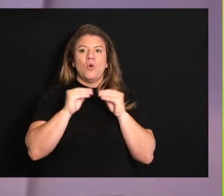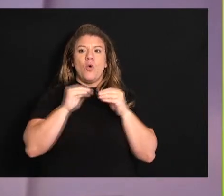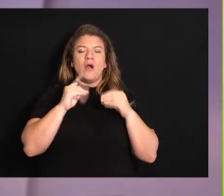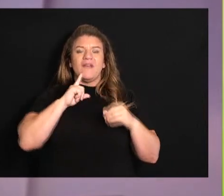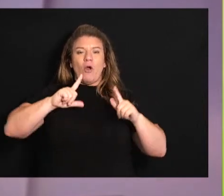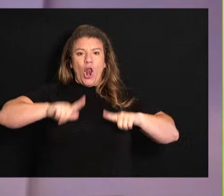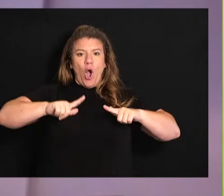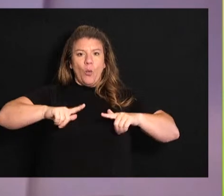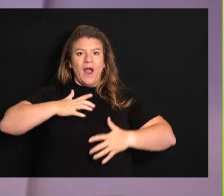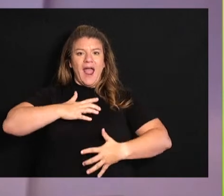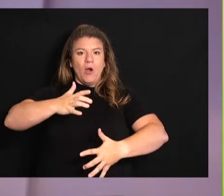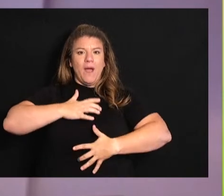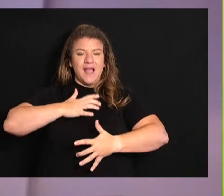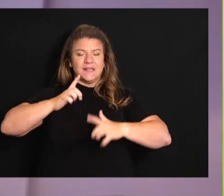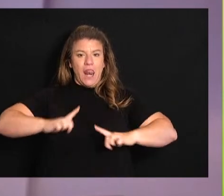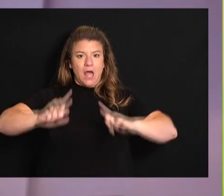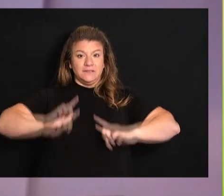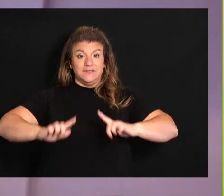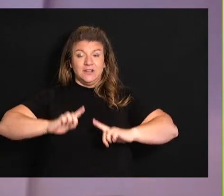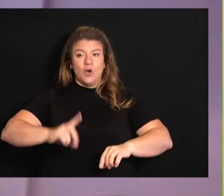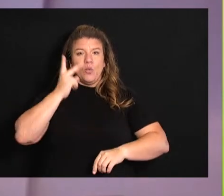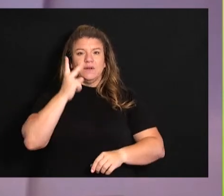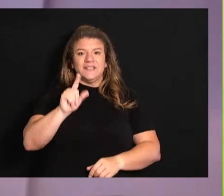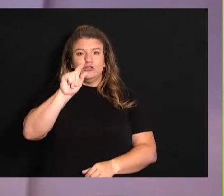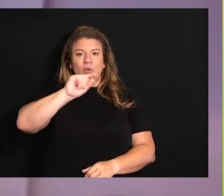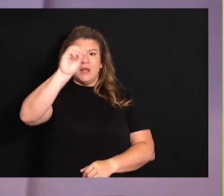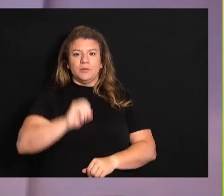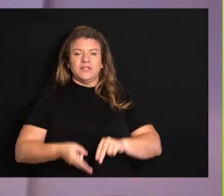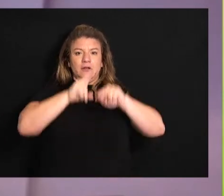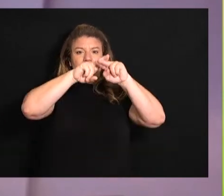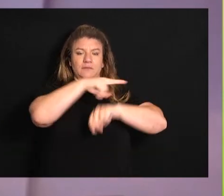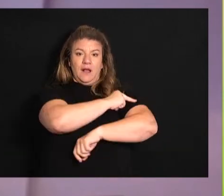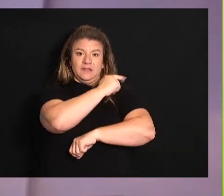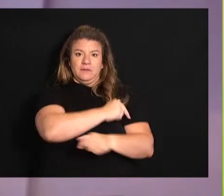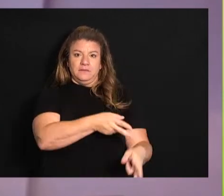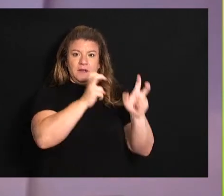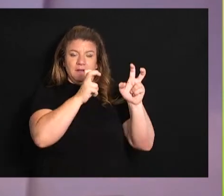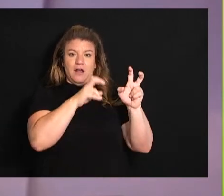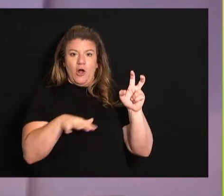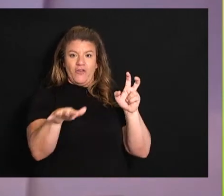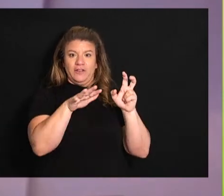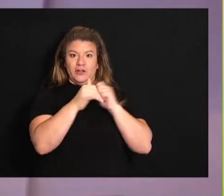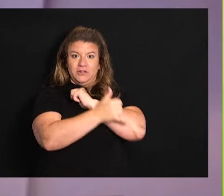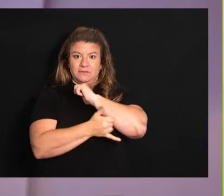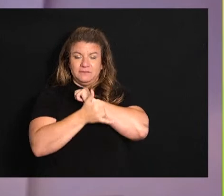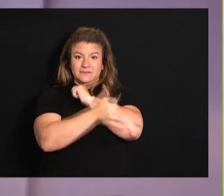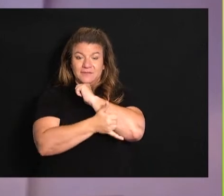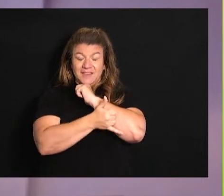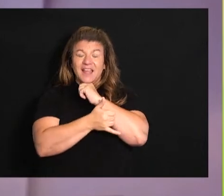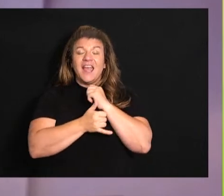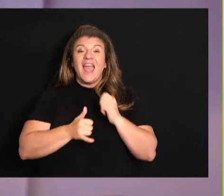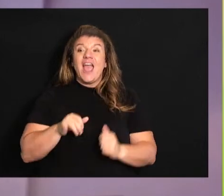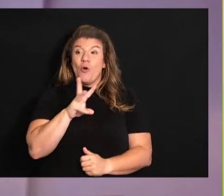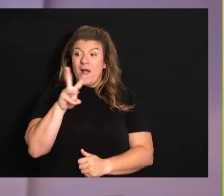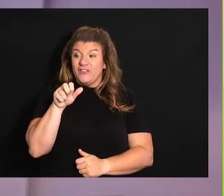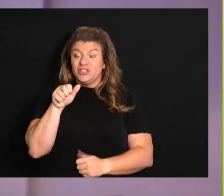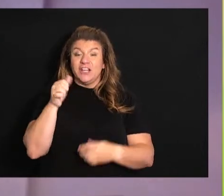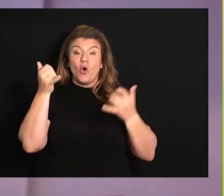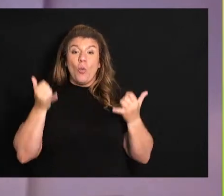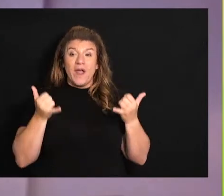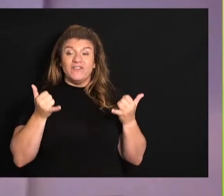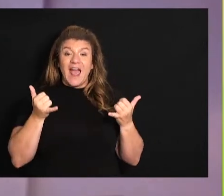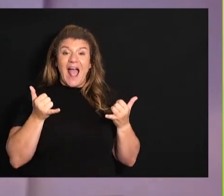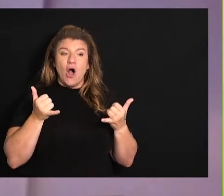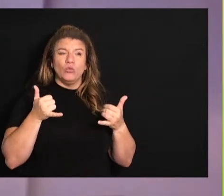And we are seeing about a 20% increase in hospitalizations around our country. And in West Virginia, we have now,